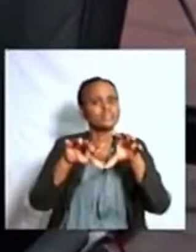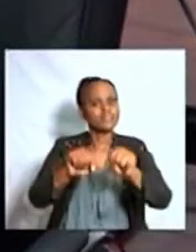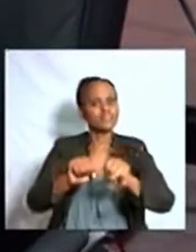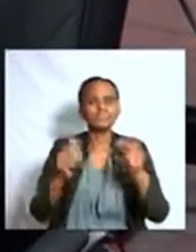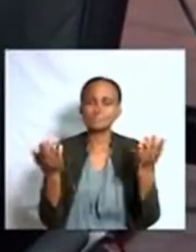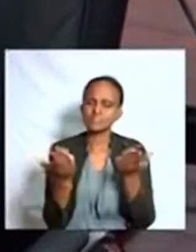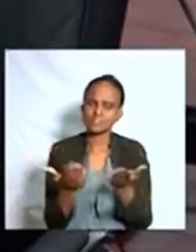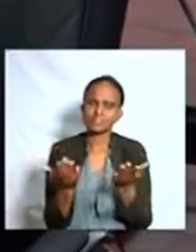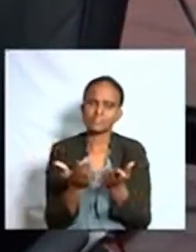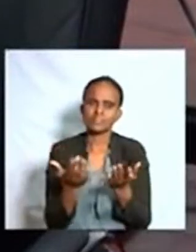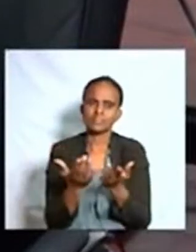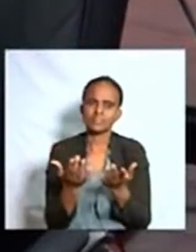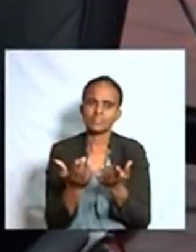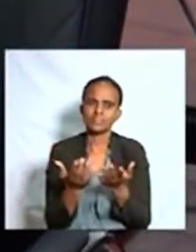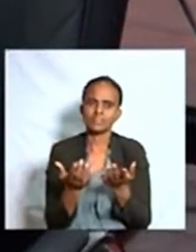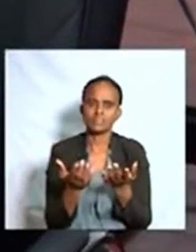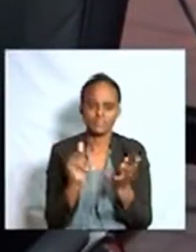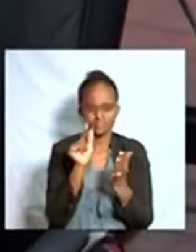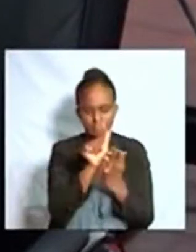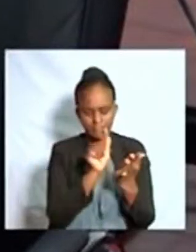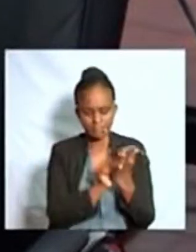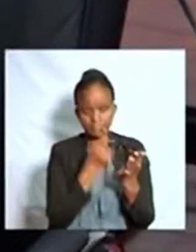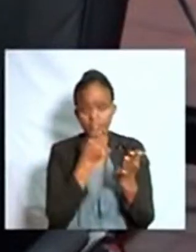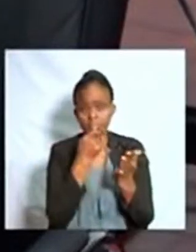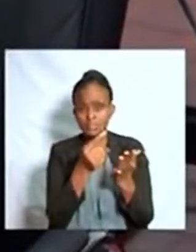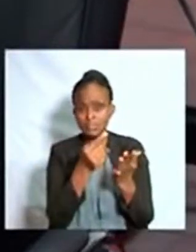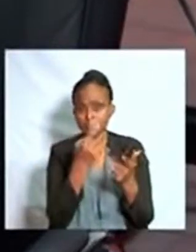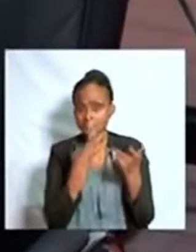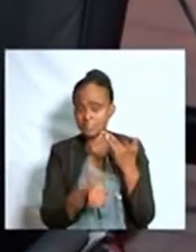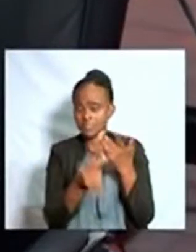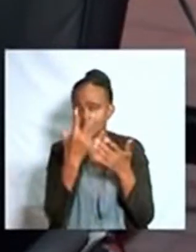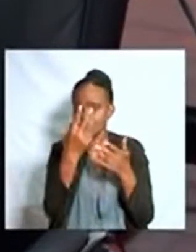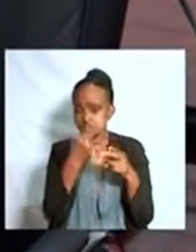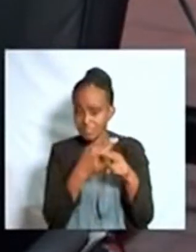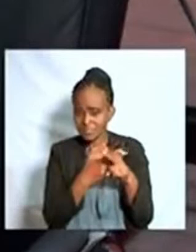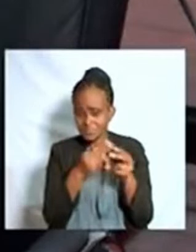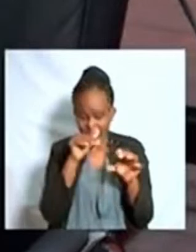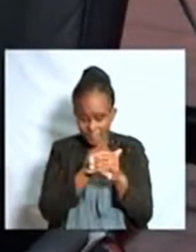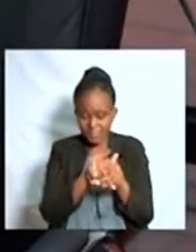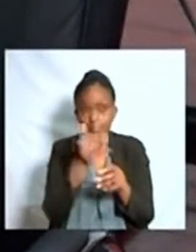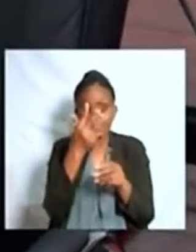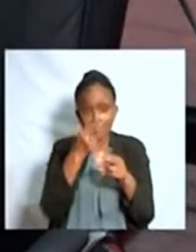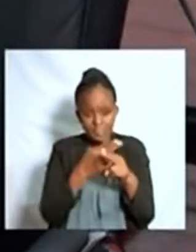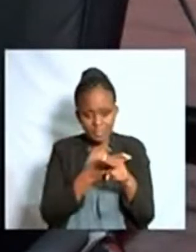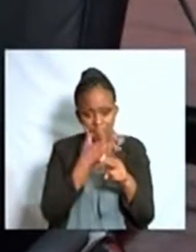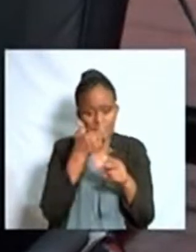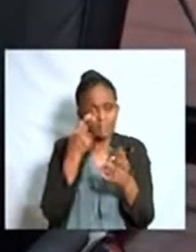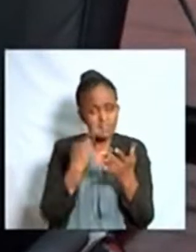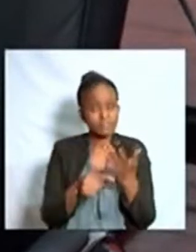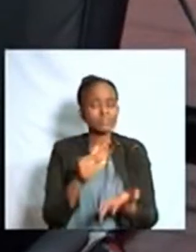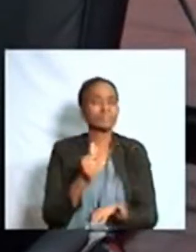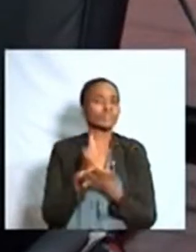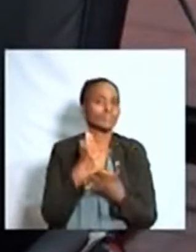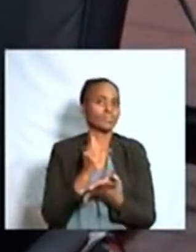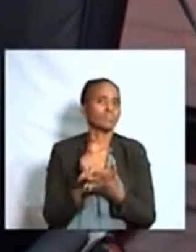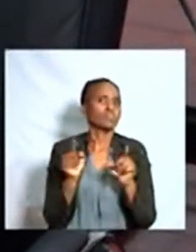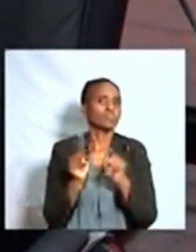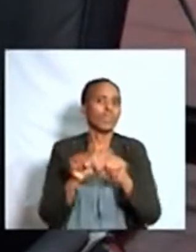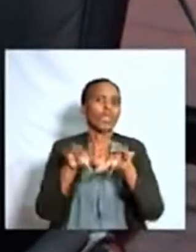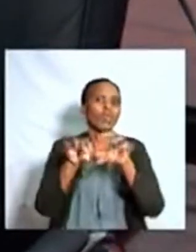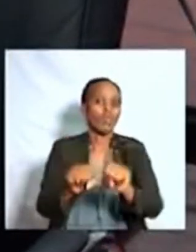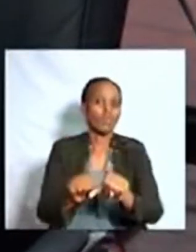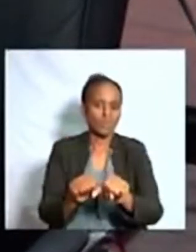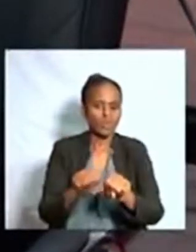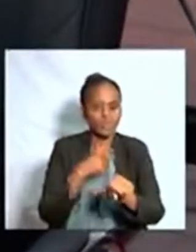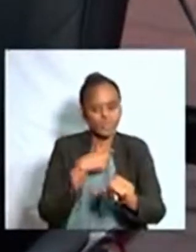confirmation. When the law states that within 3 months, they should be assessed and confirmed. Chair,